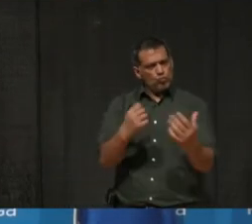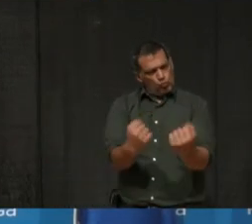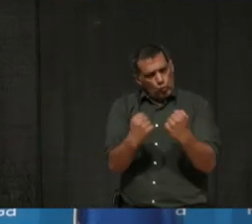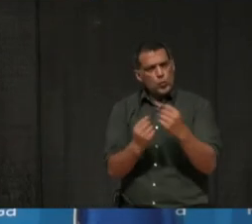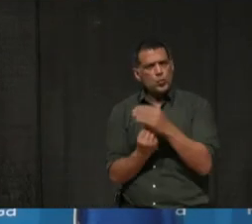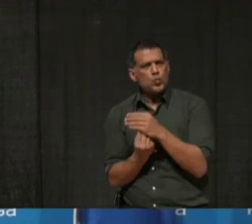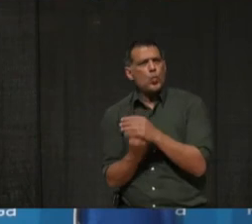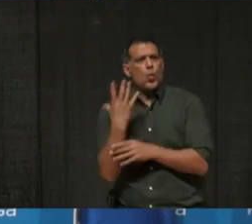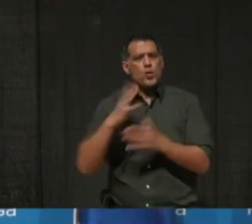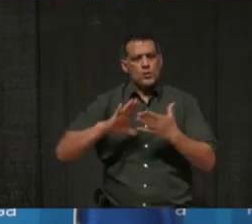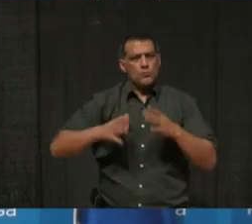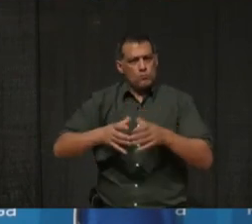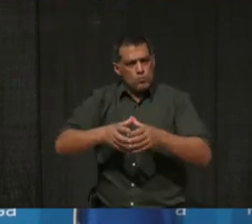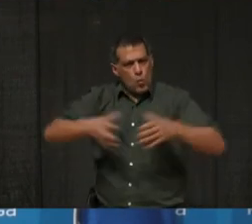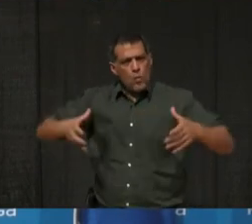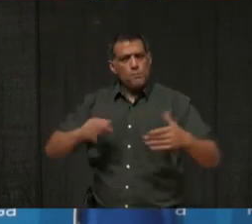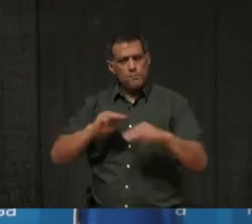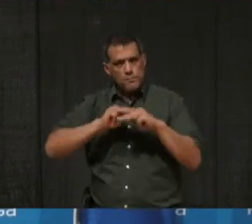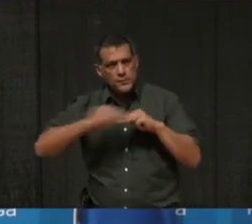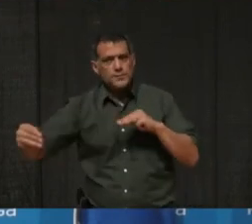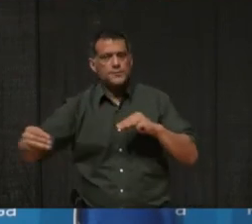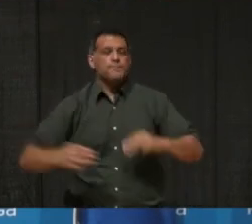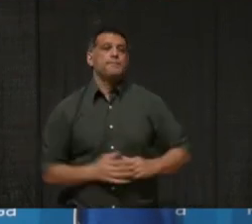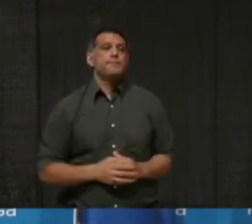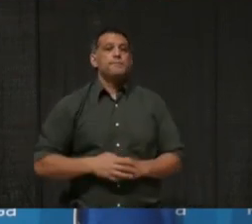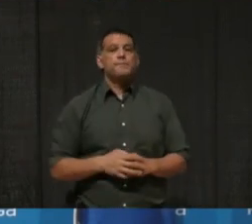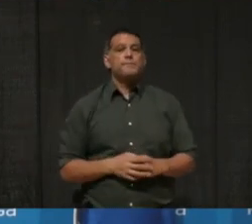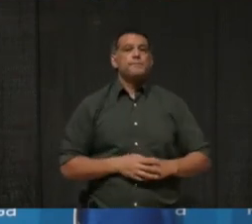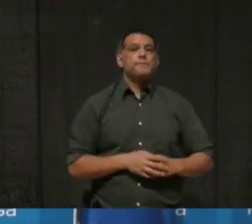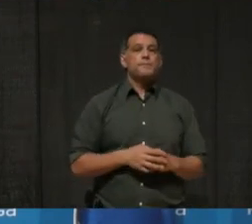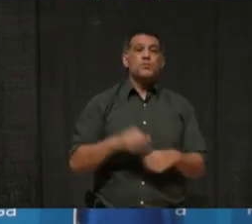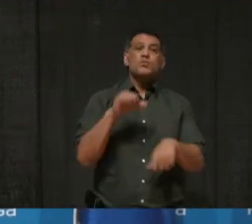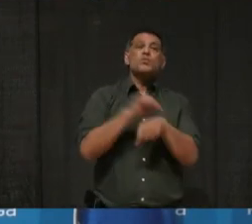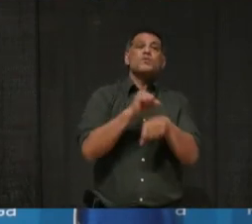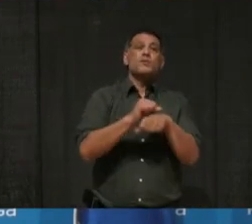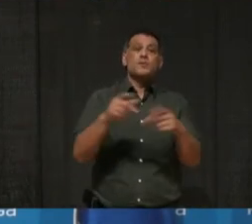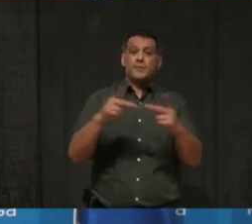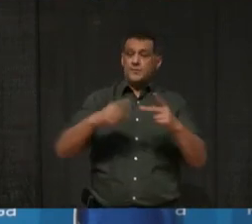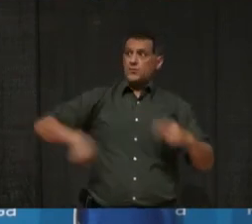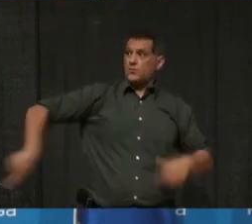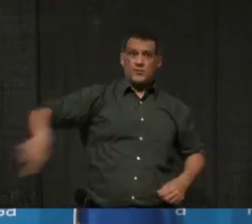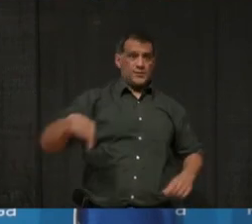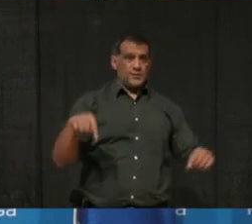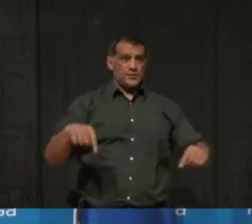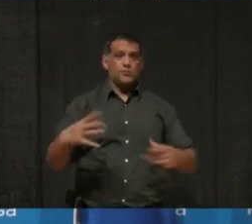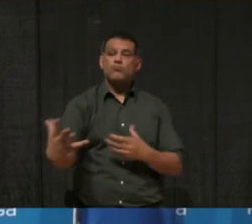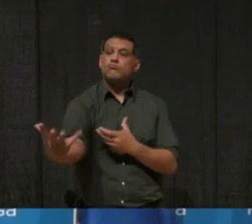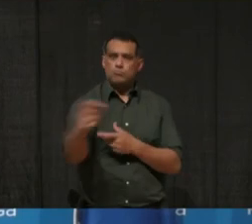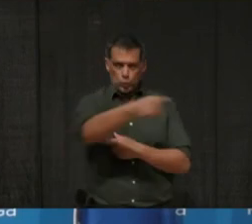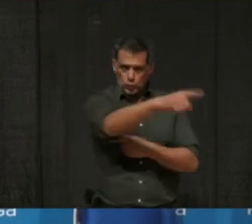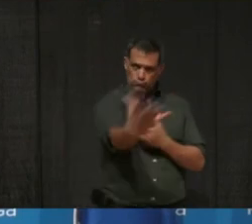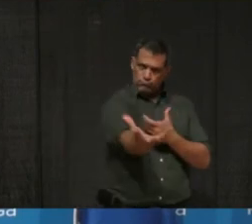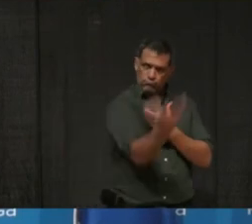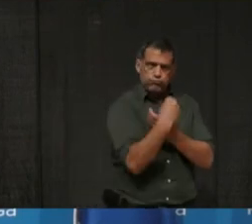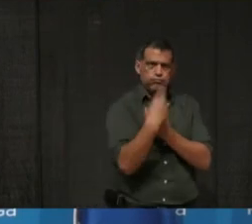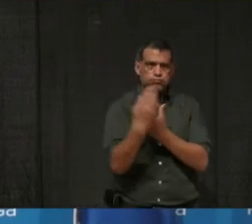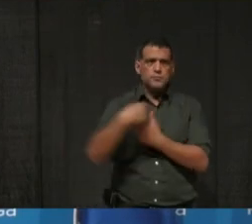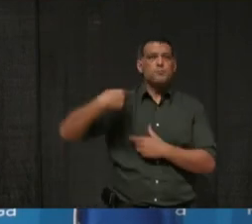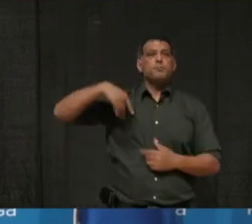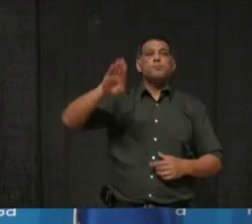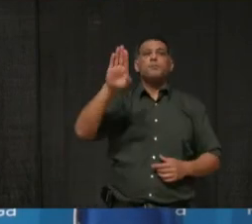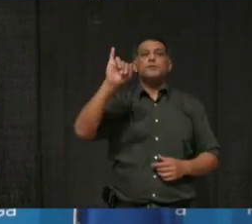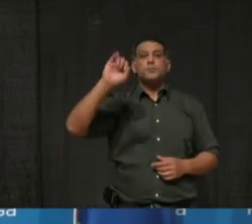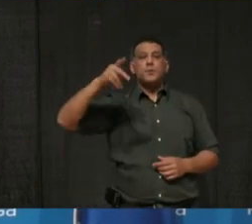Mississauga, we've taken steps to ensure our workplace is inclusive and responsive to the BIPOC community, and that